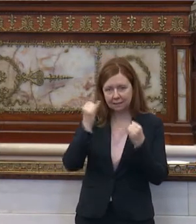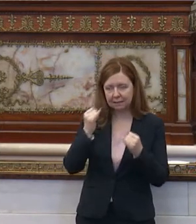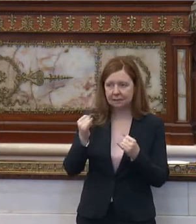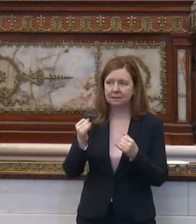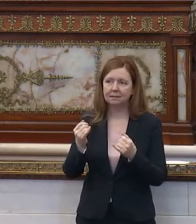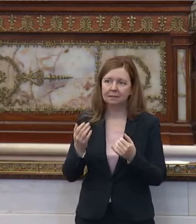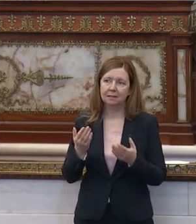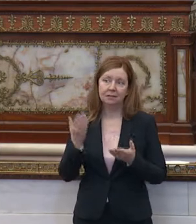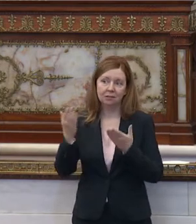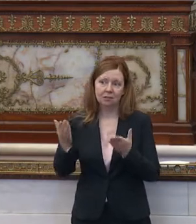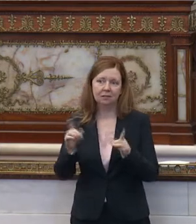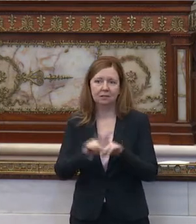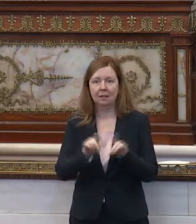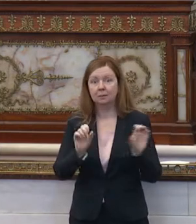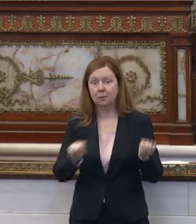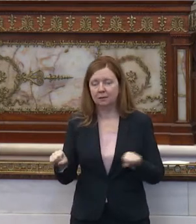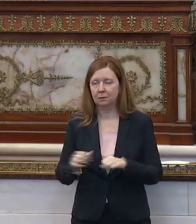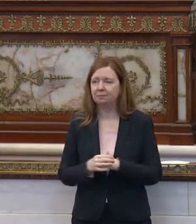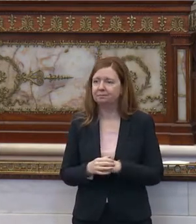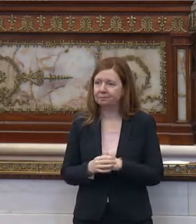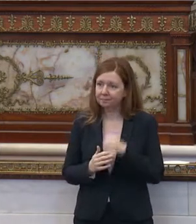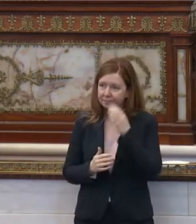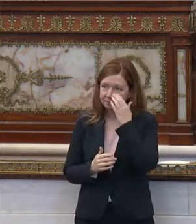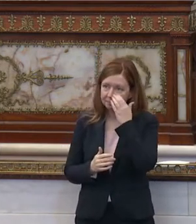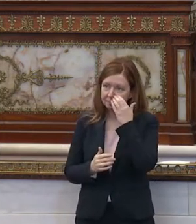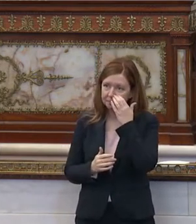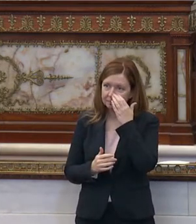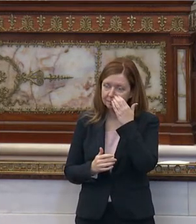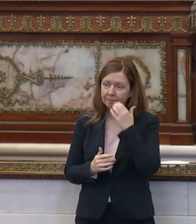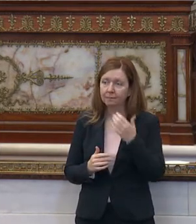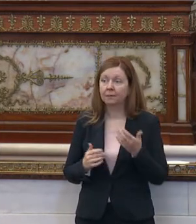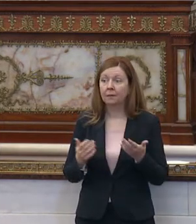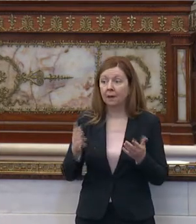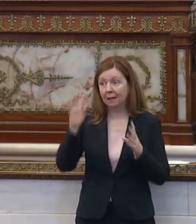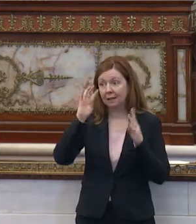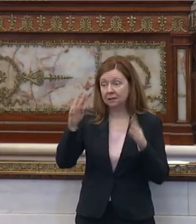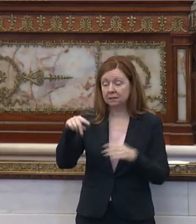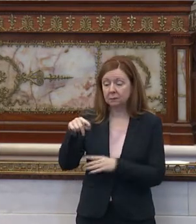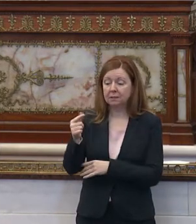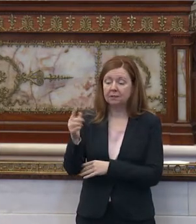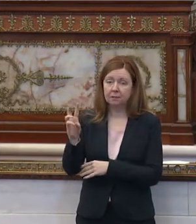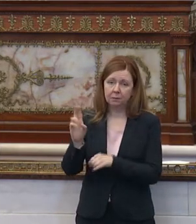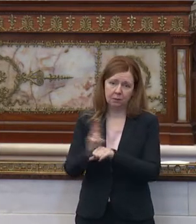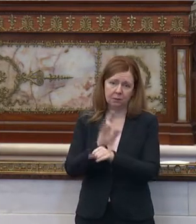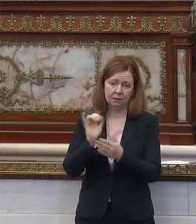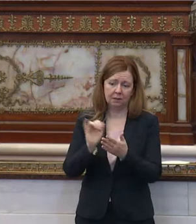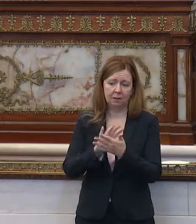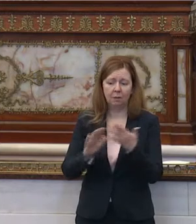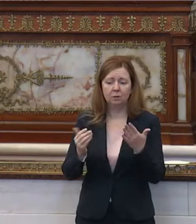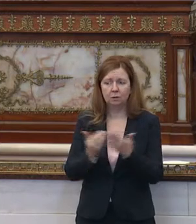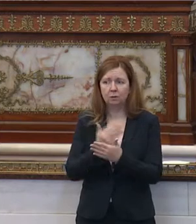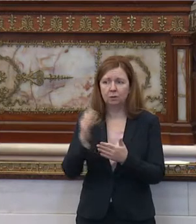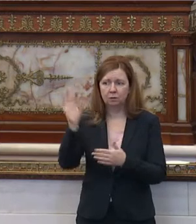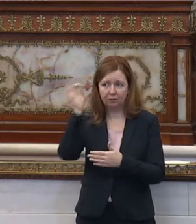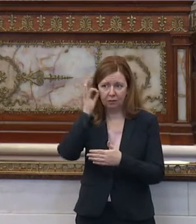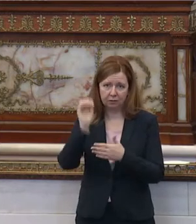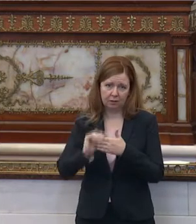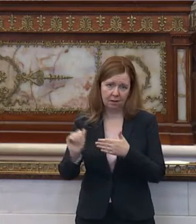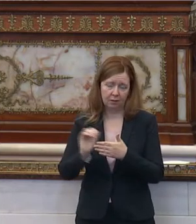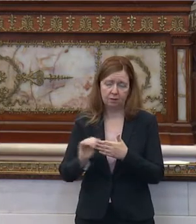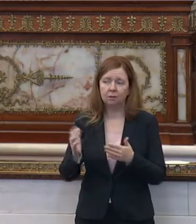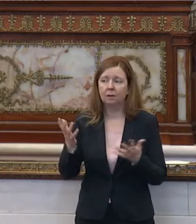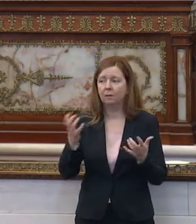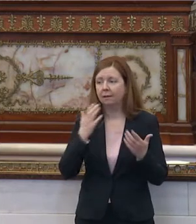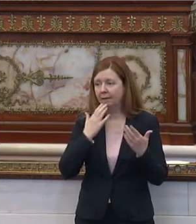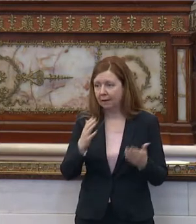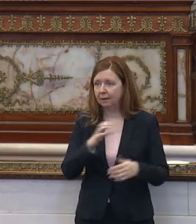study as possible initiatives at PGW using those new federal dollars. So I want to thank